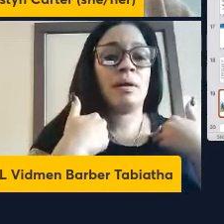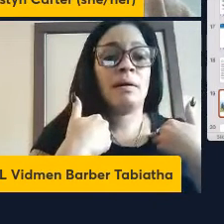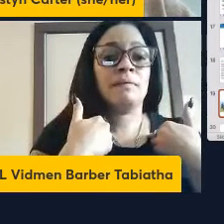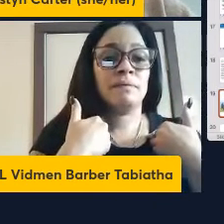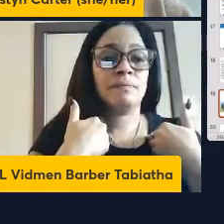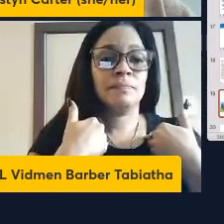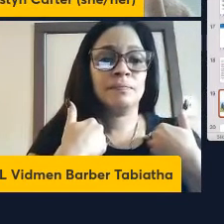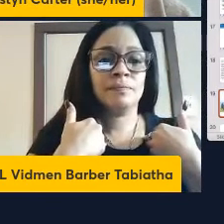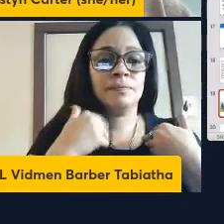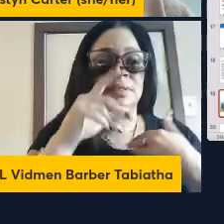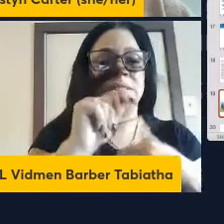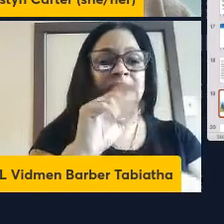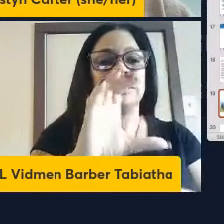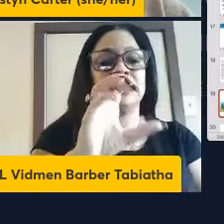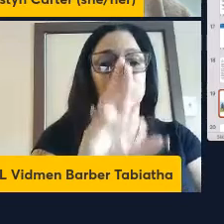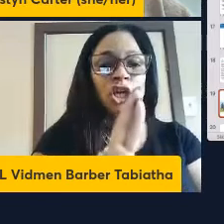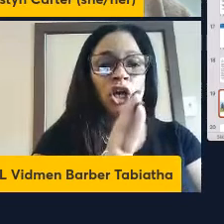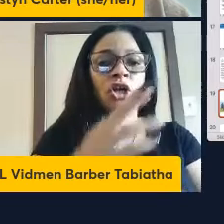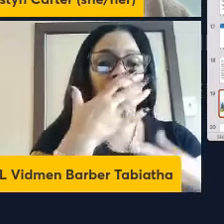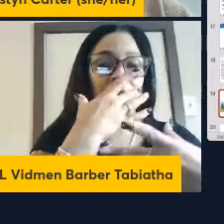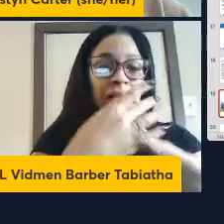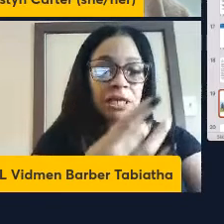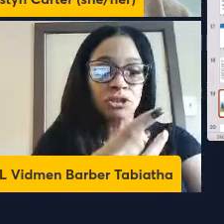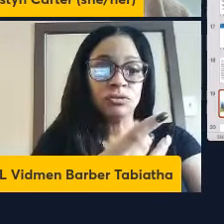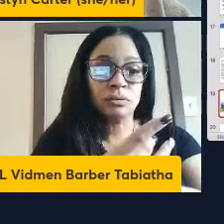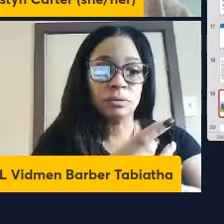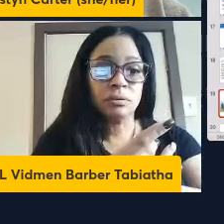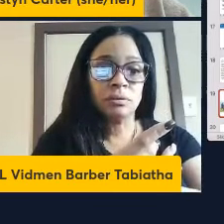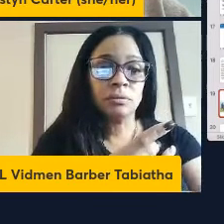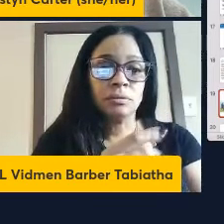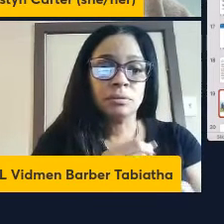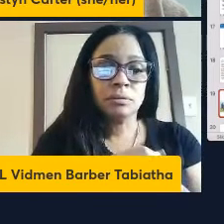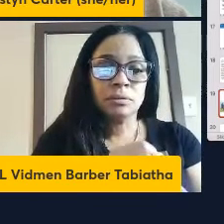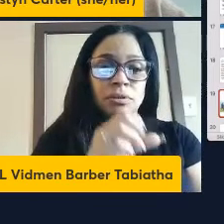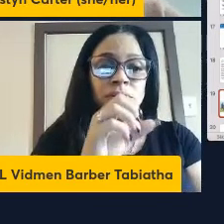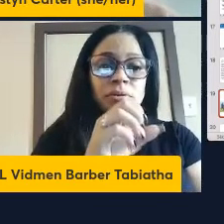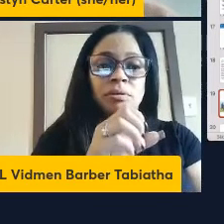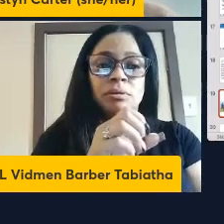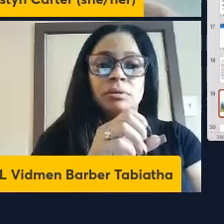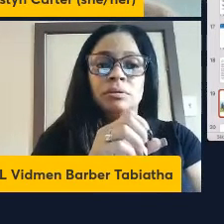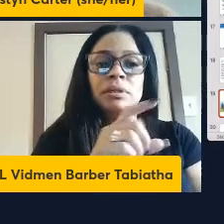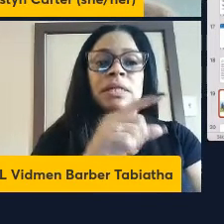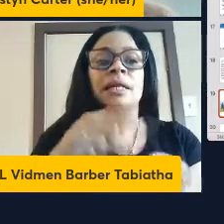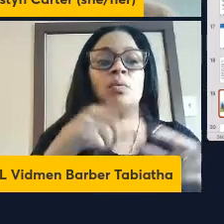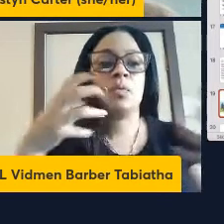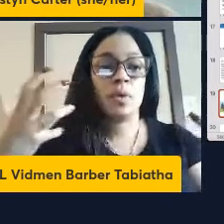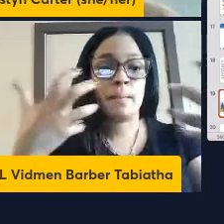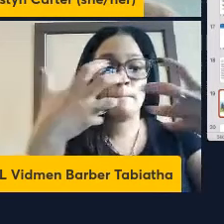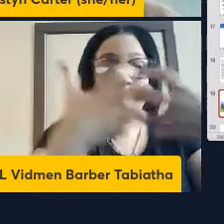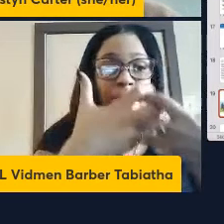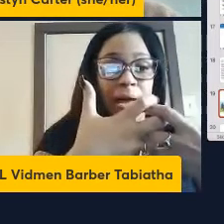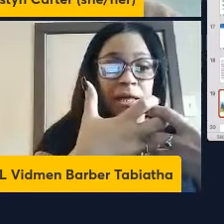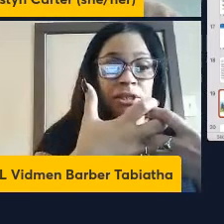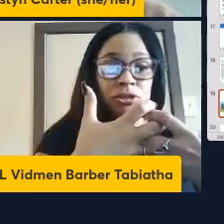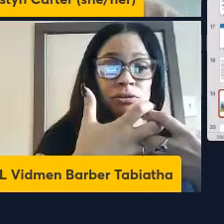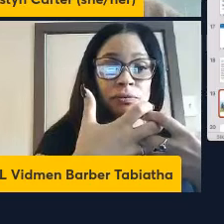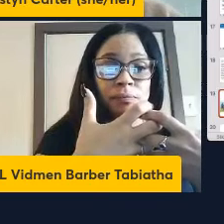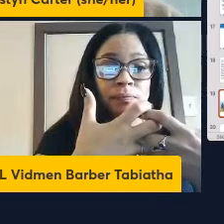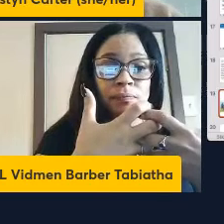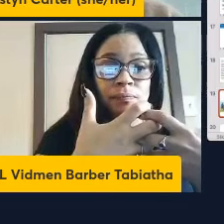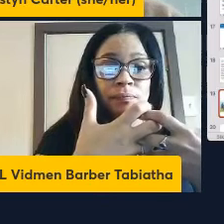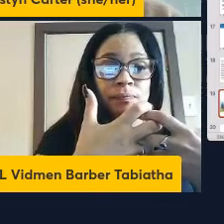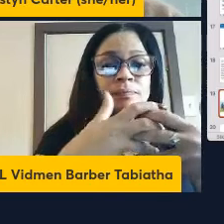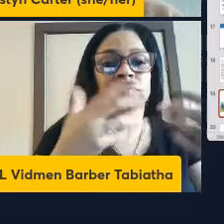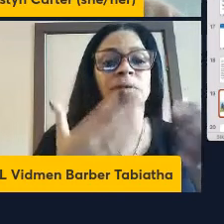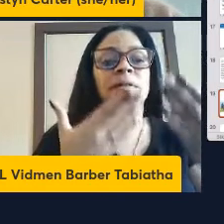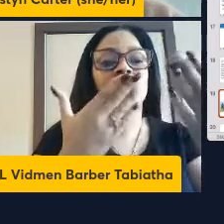inserted the TCRs of interest into a Jurket cell line. And then when we matched that Jurket cell line with an antigen